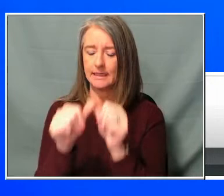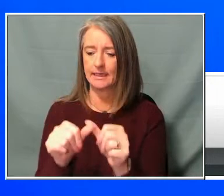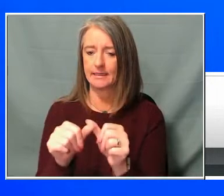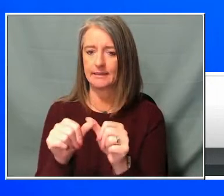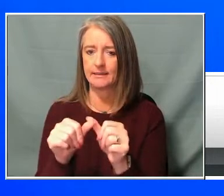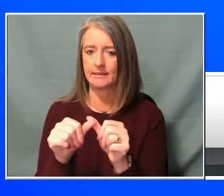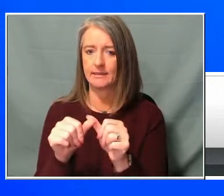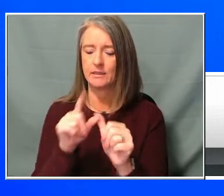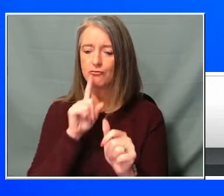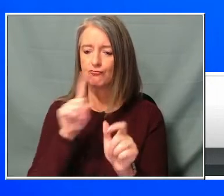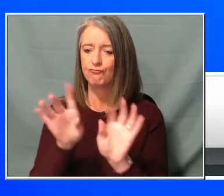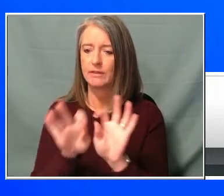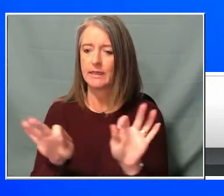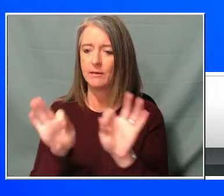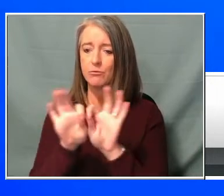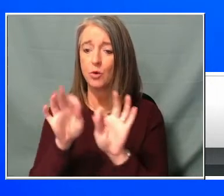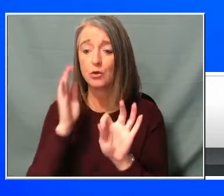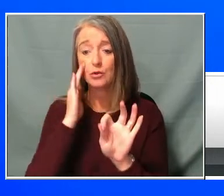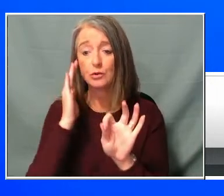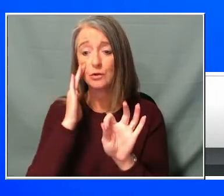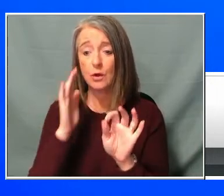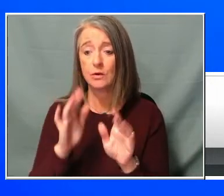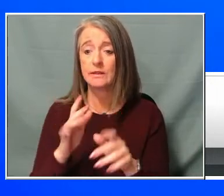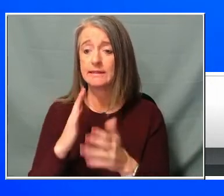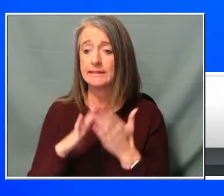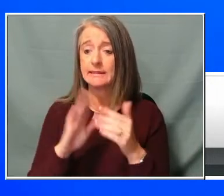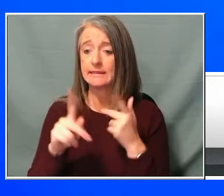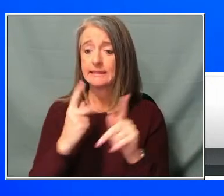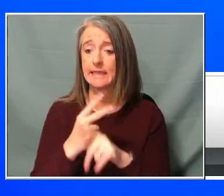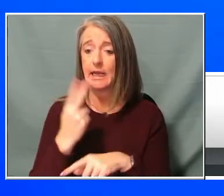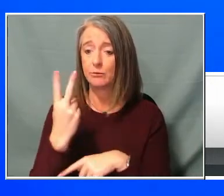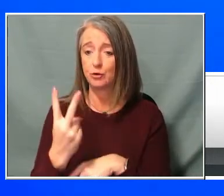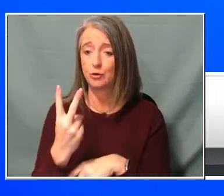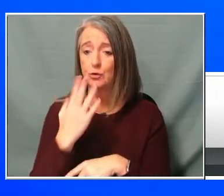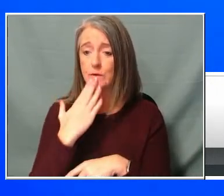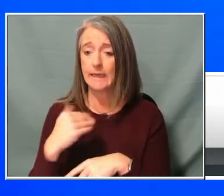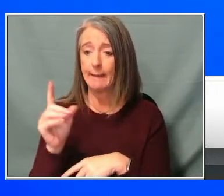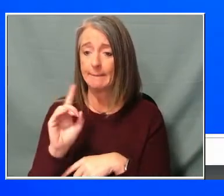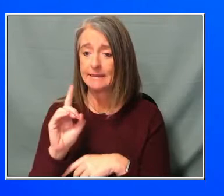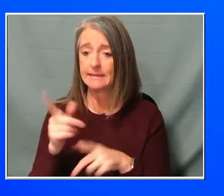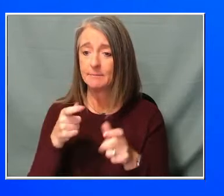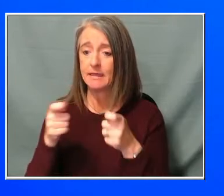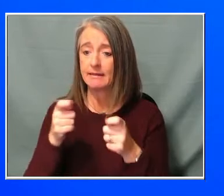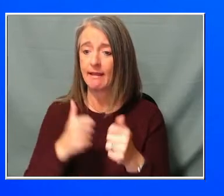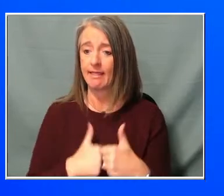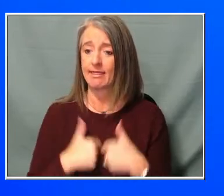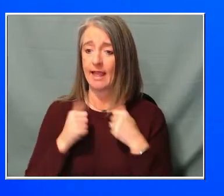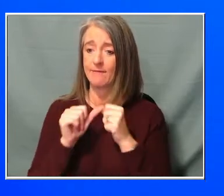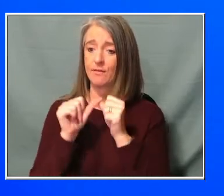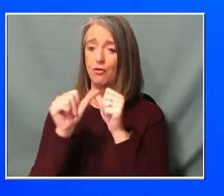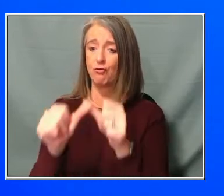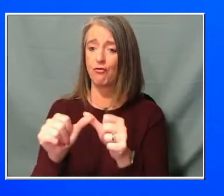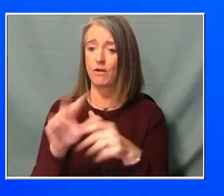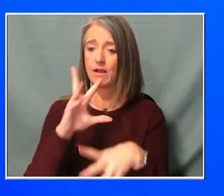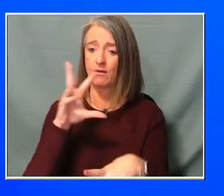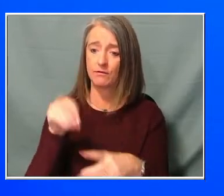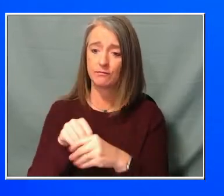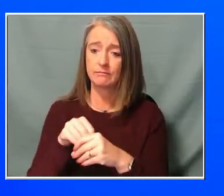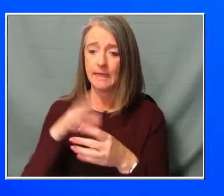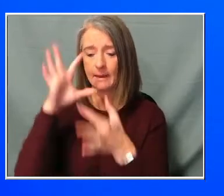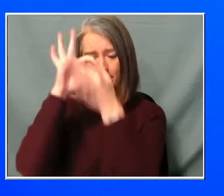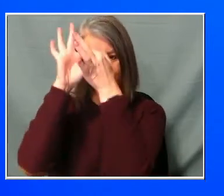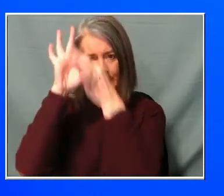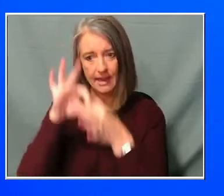it's really important to know that with type 2 diabetes management, that is lifelong. That involves always being mindful about the foods